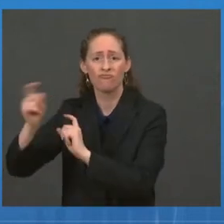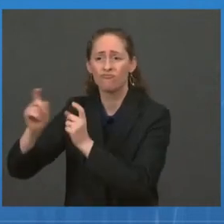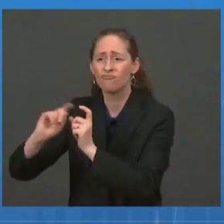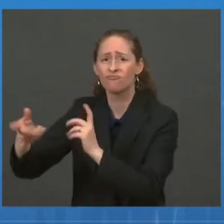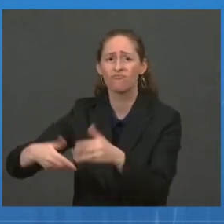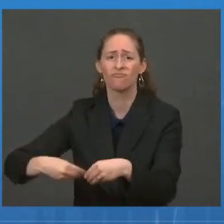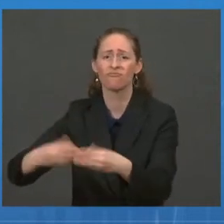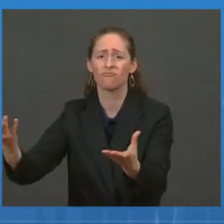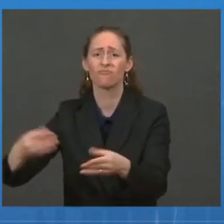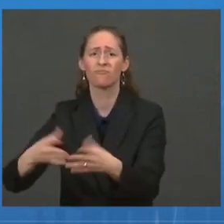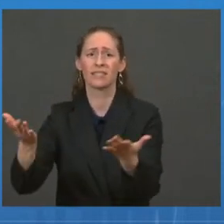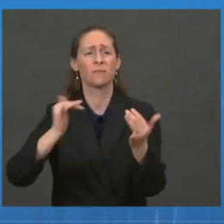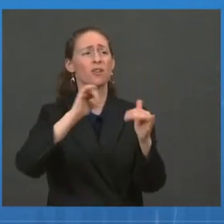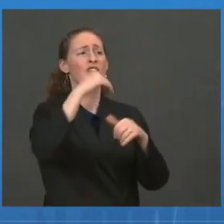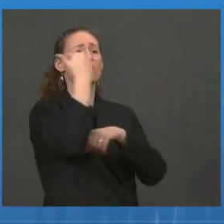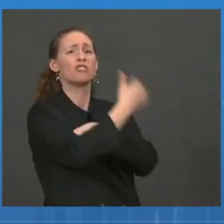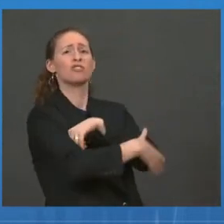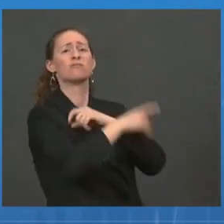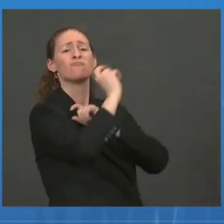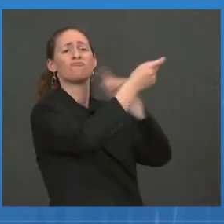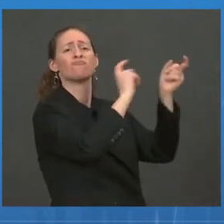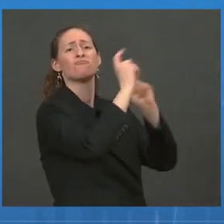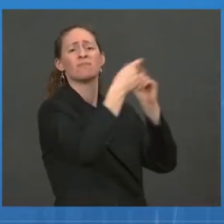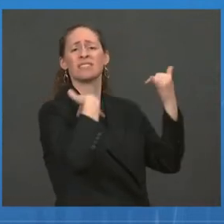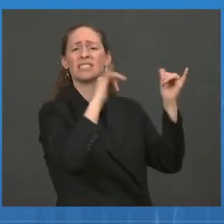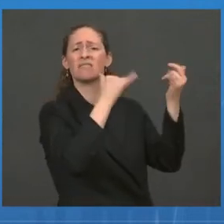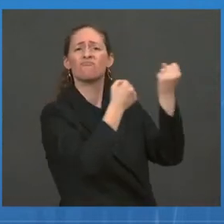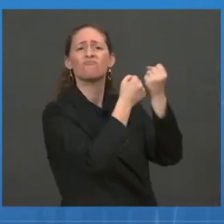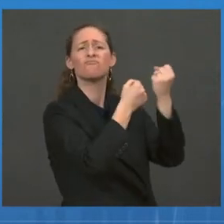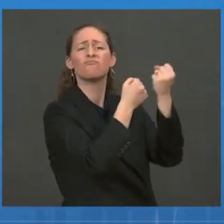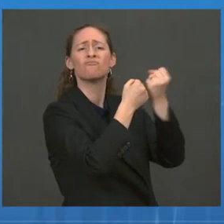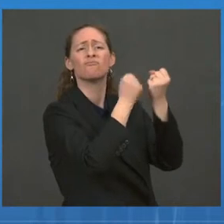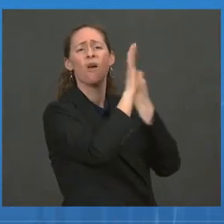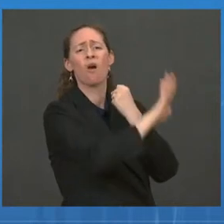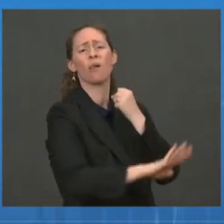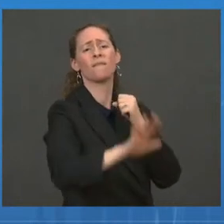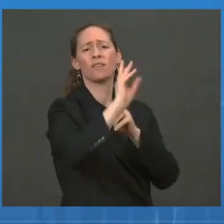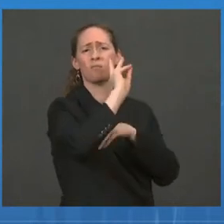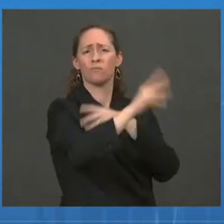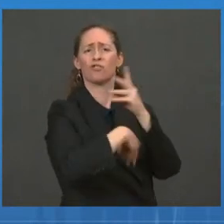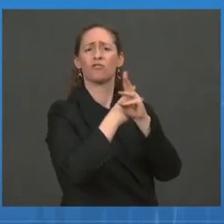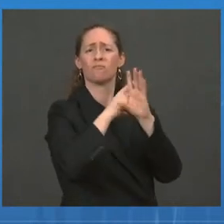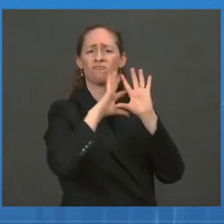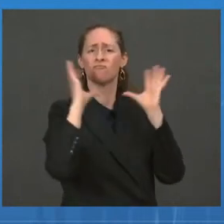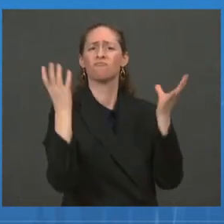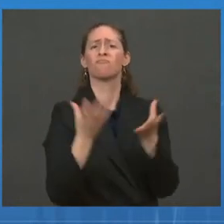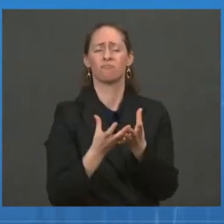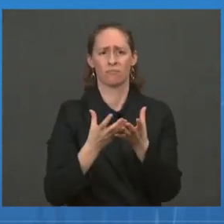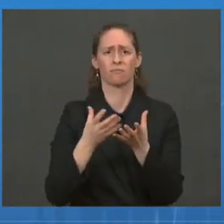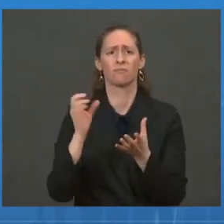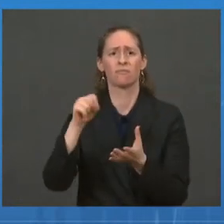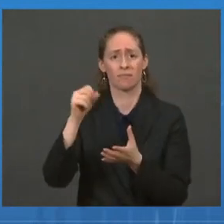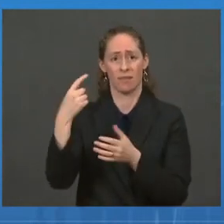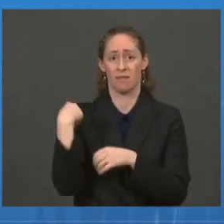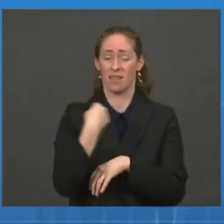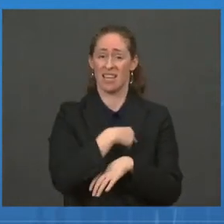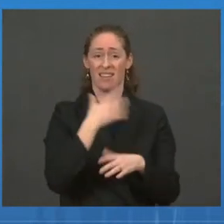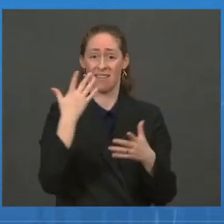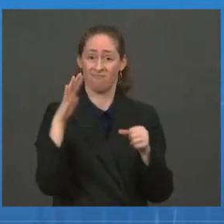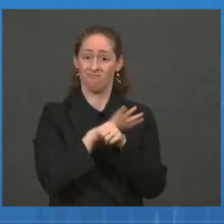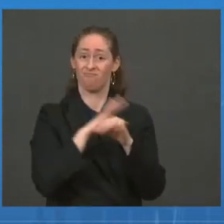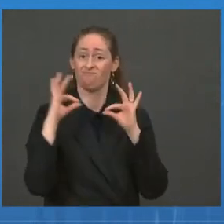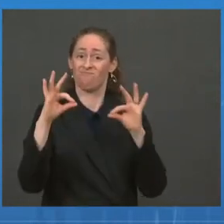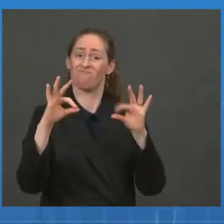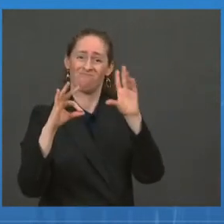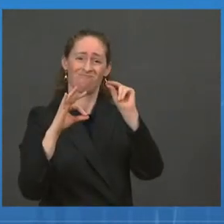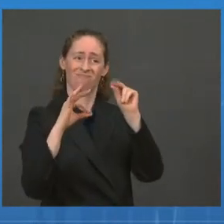not safe here until the world is vaccinated and it's the right thing to do so thank you for today's briefing we look